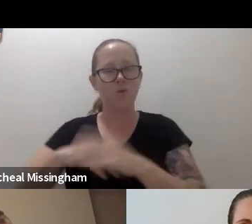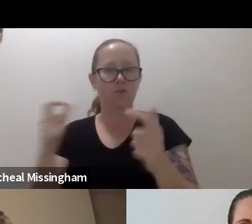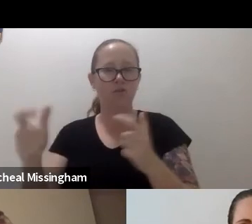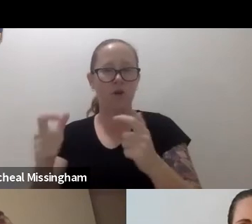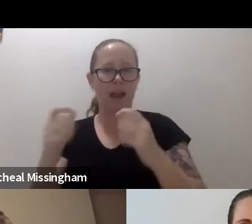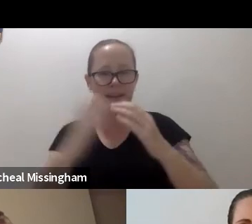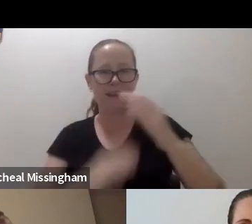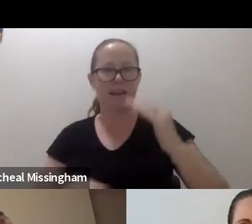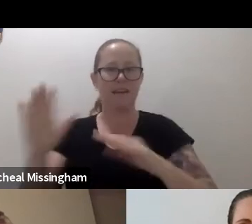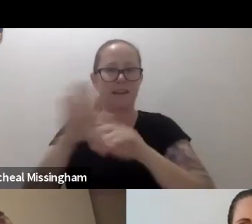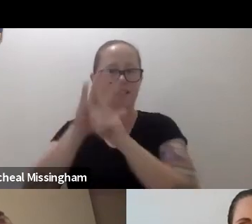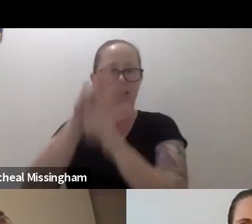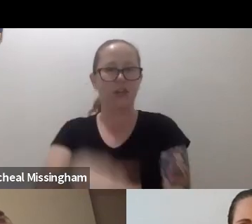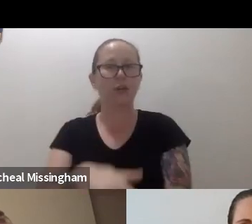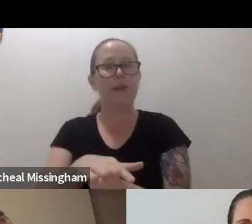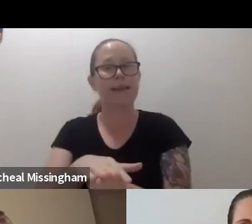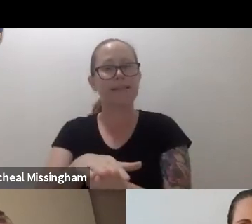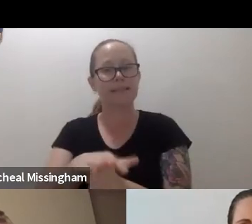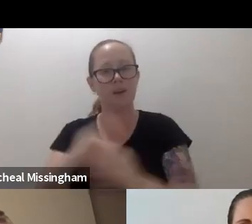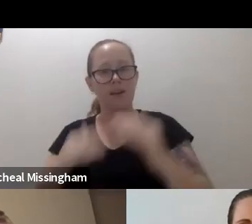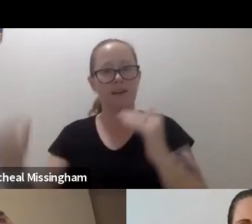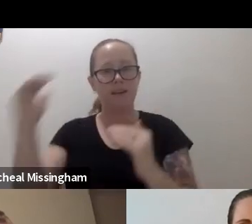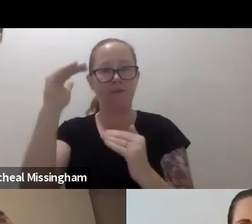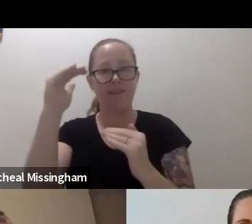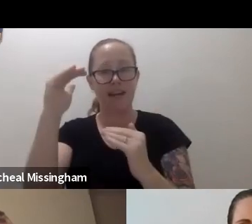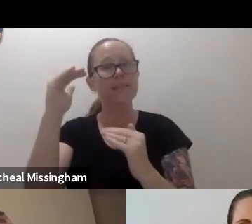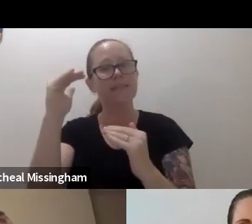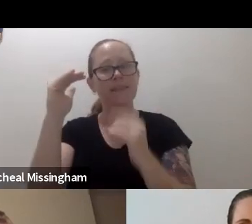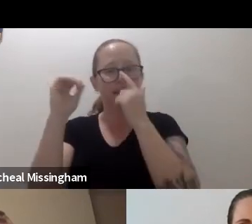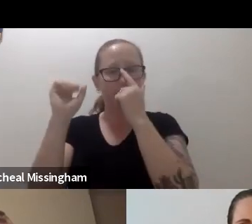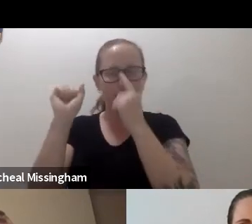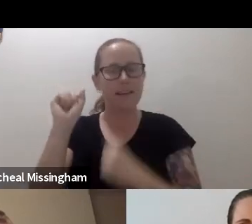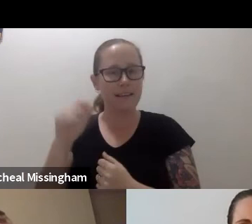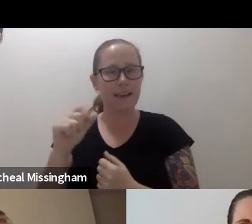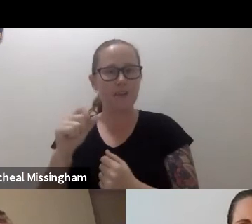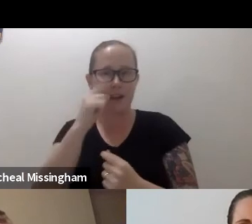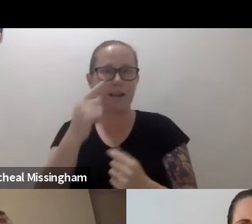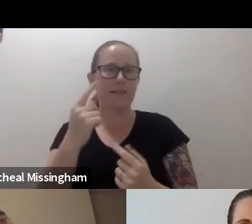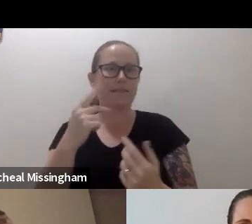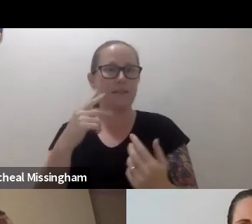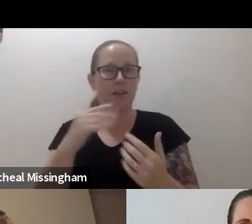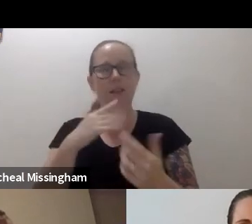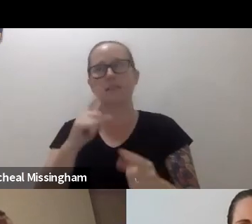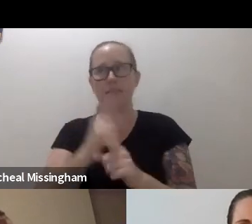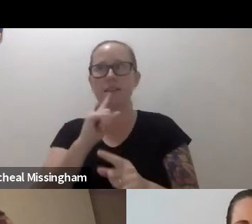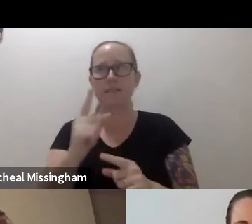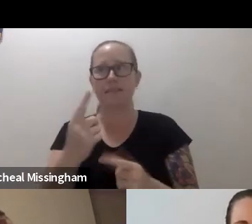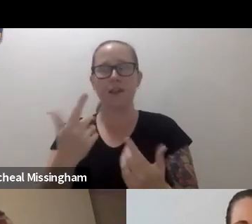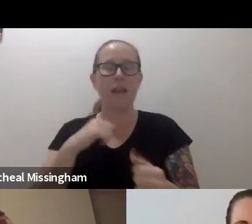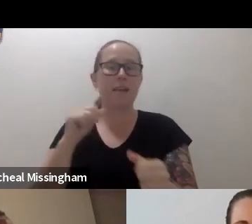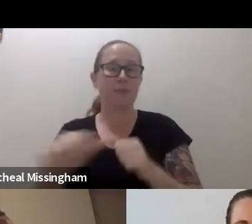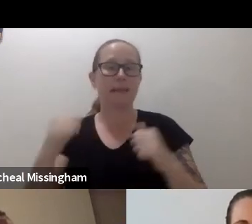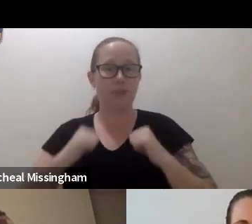the full control and then to you complete in Baba. So yeah, you can like